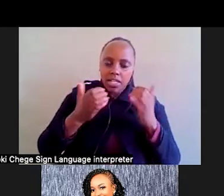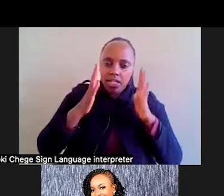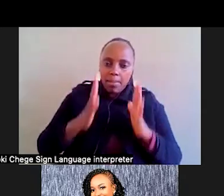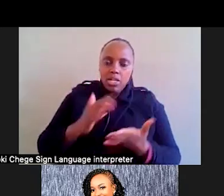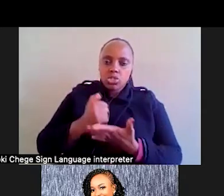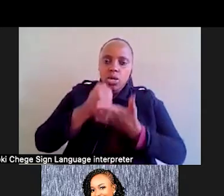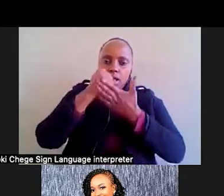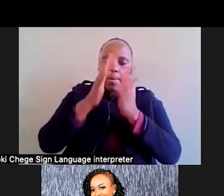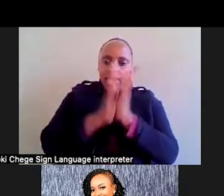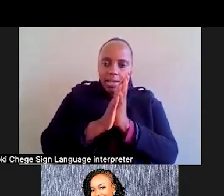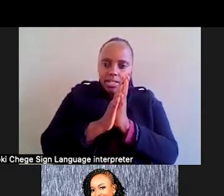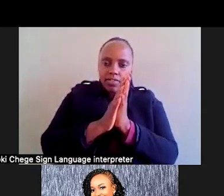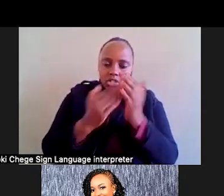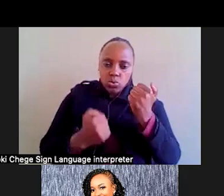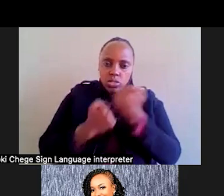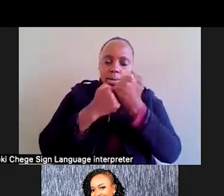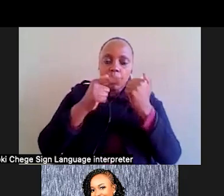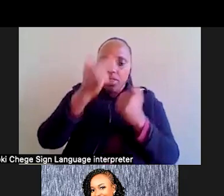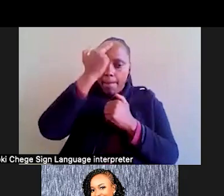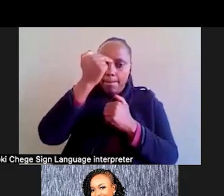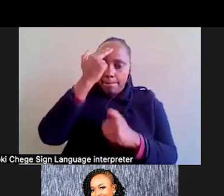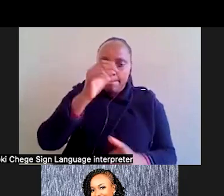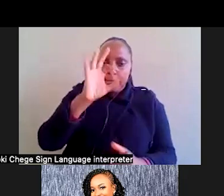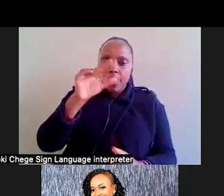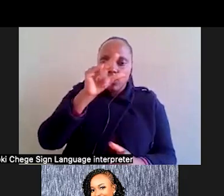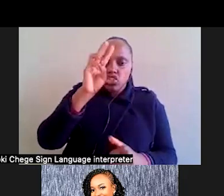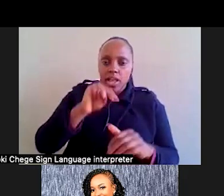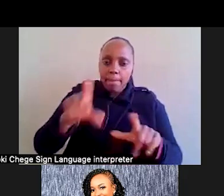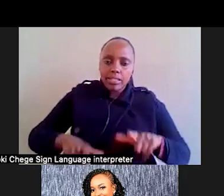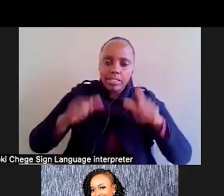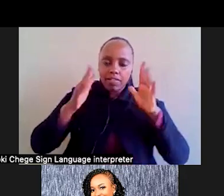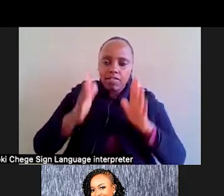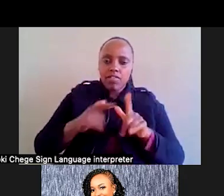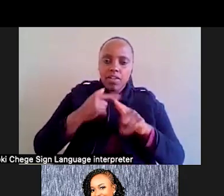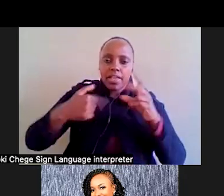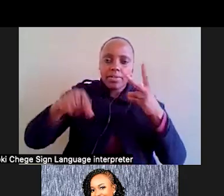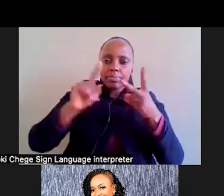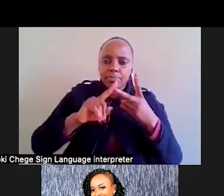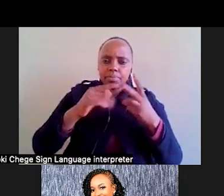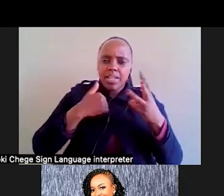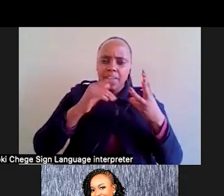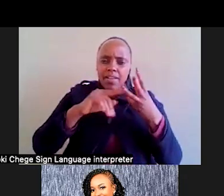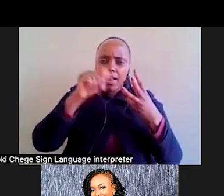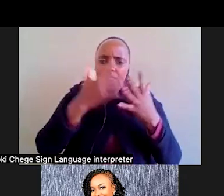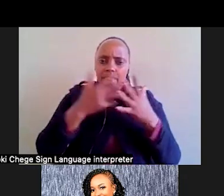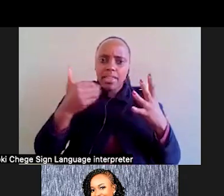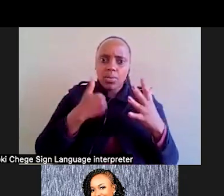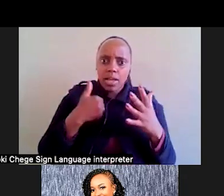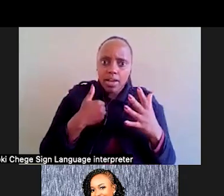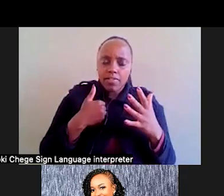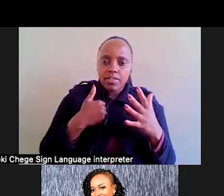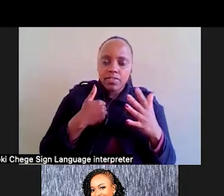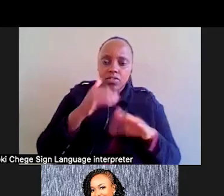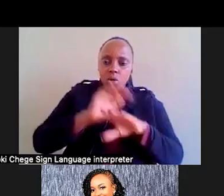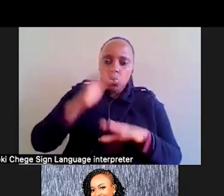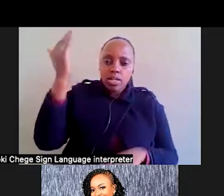help and stand with these Maasai FGM survivors. And then there is something else there. There's another good